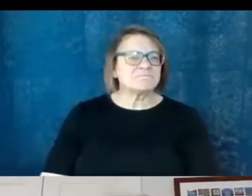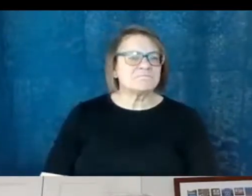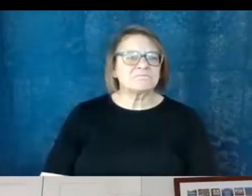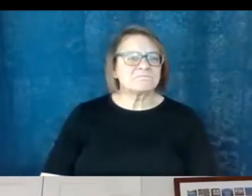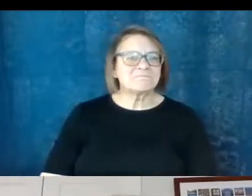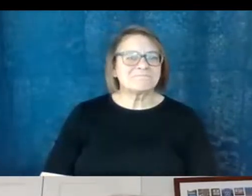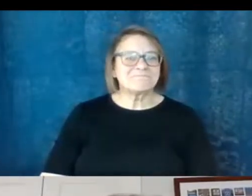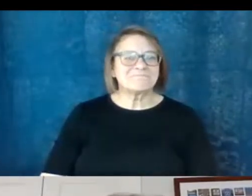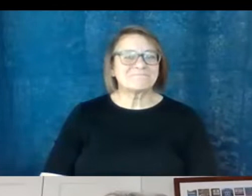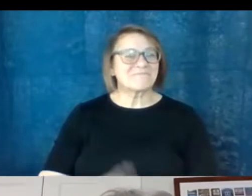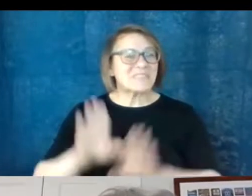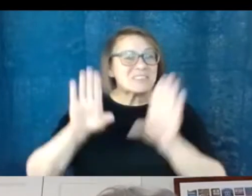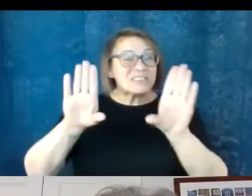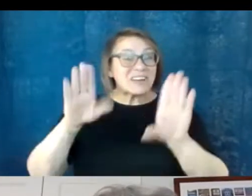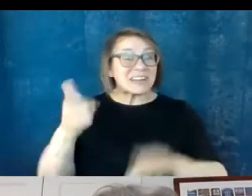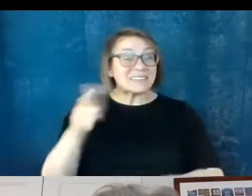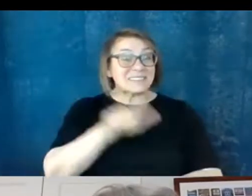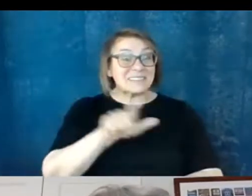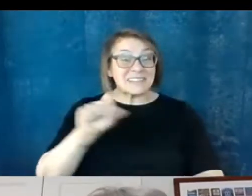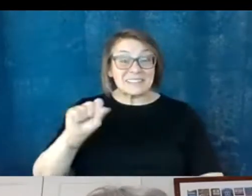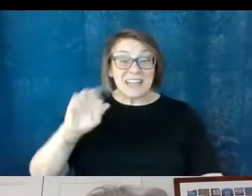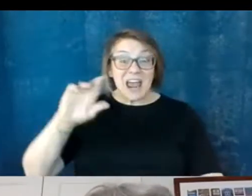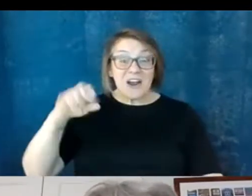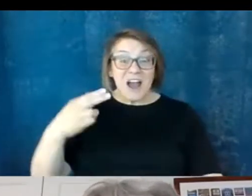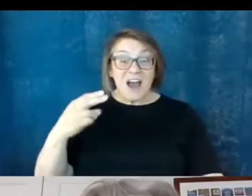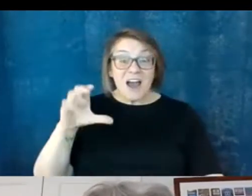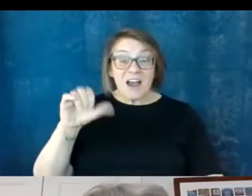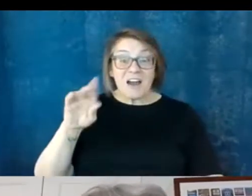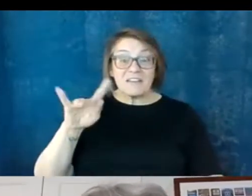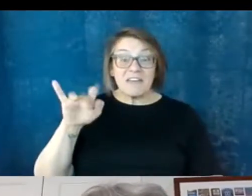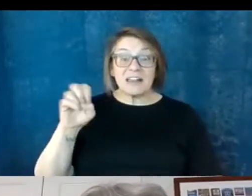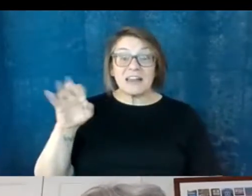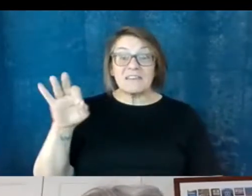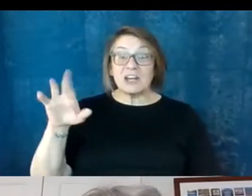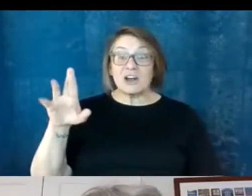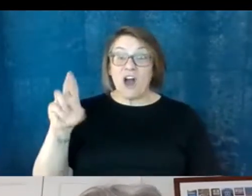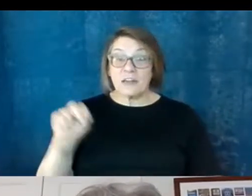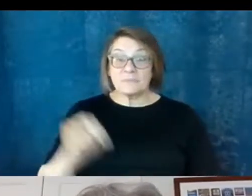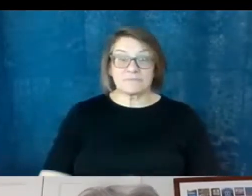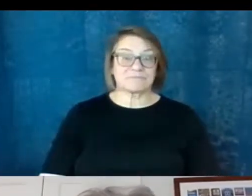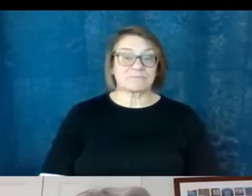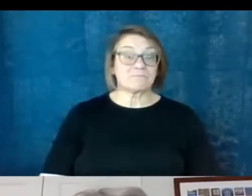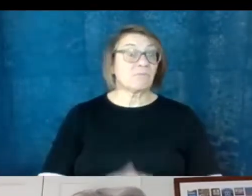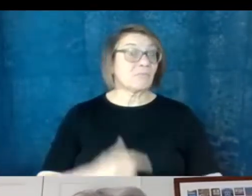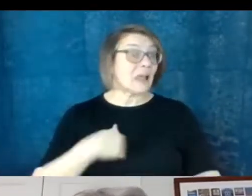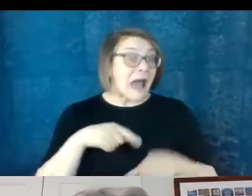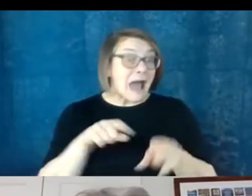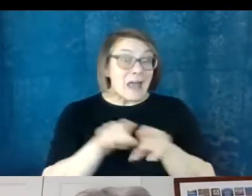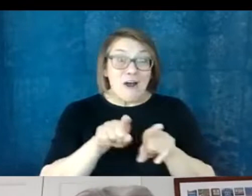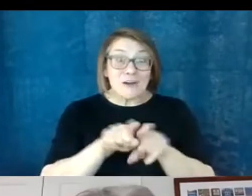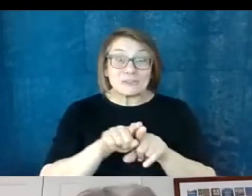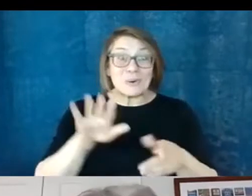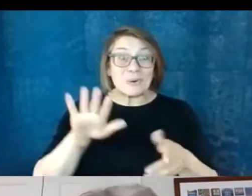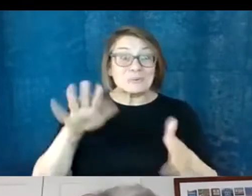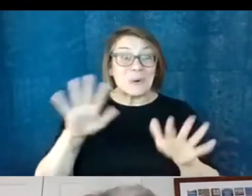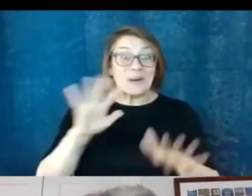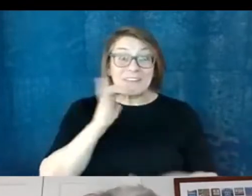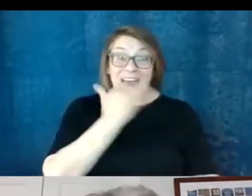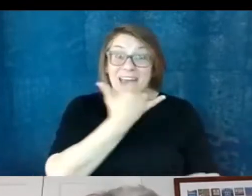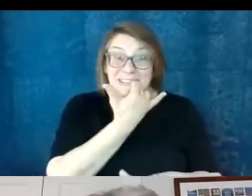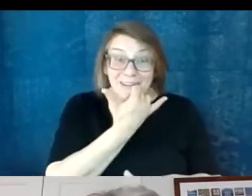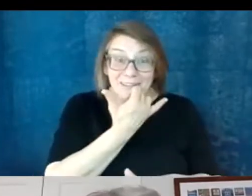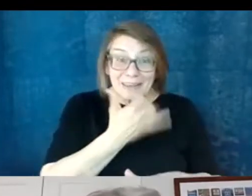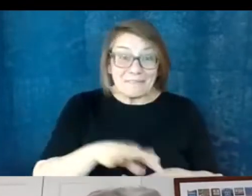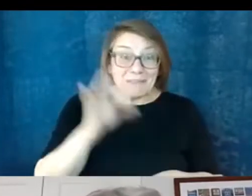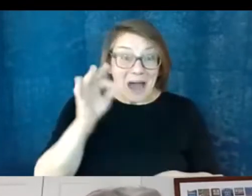Great. And how about you, Sara Carnevale Fearon? So I also stumbled upon audiology kind of